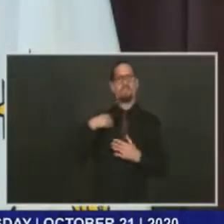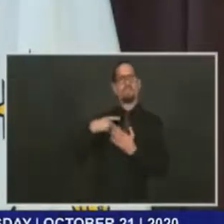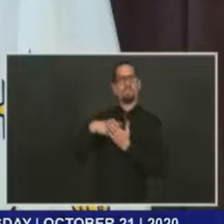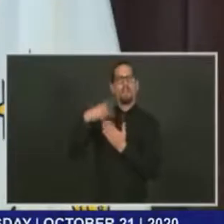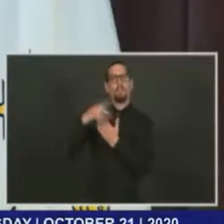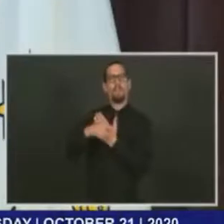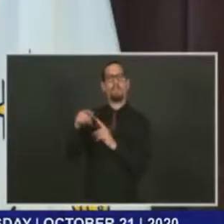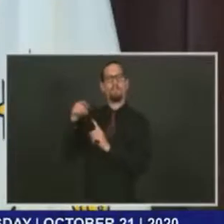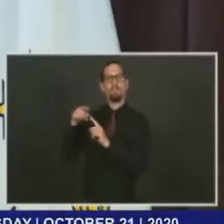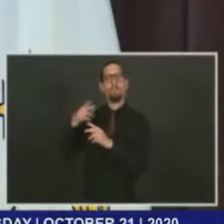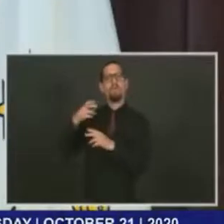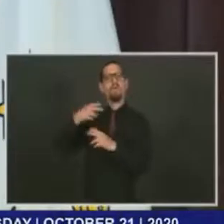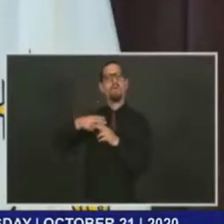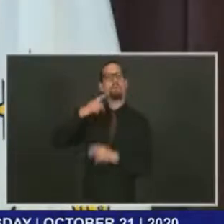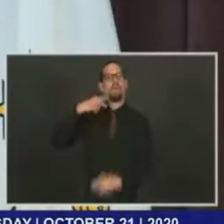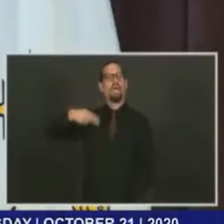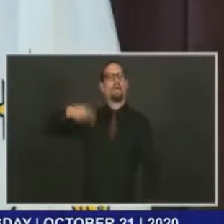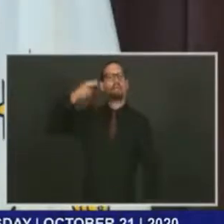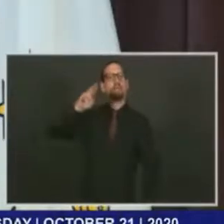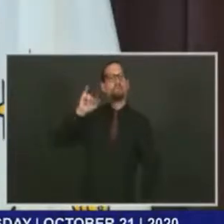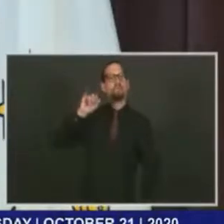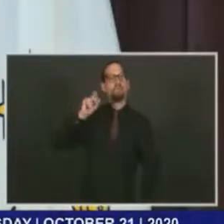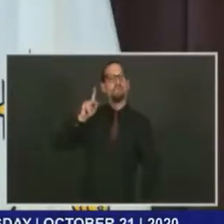for you to be able to do.